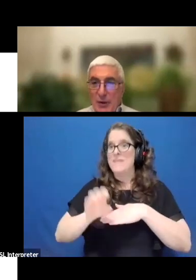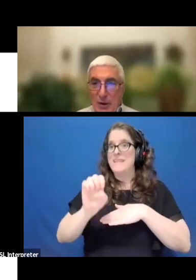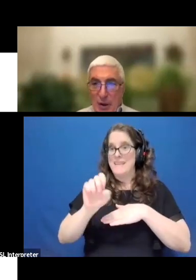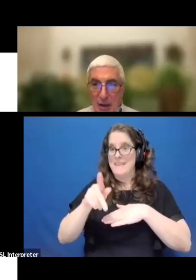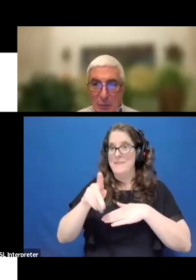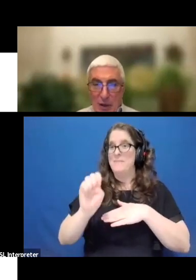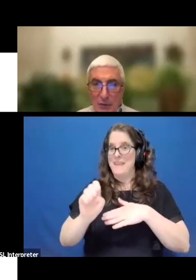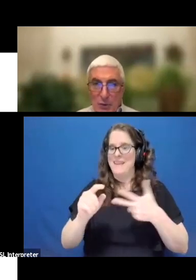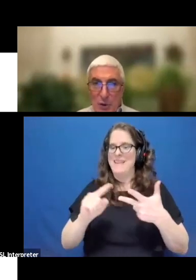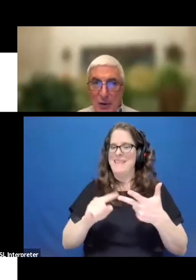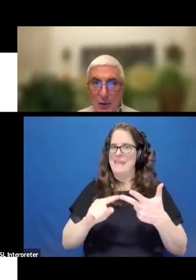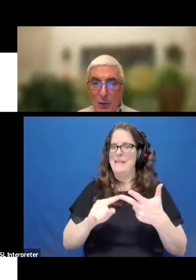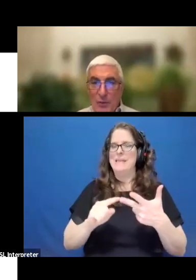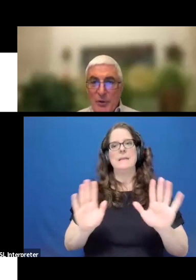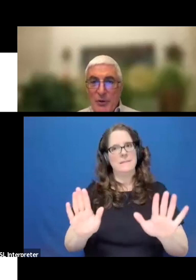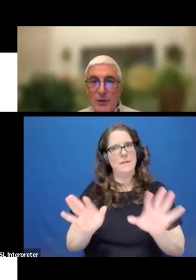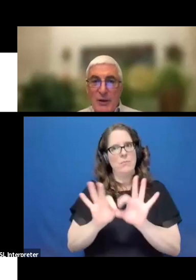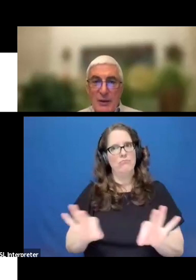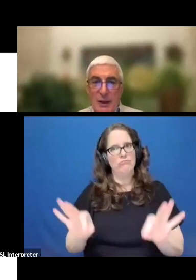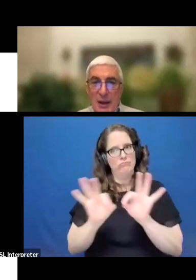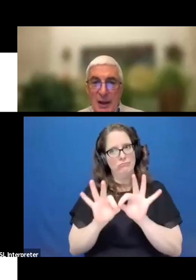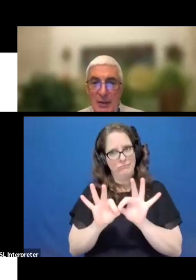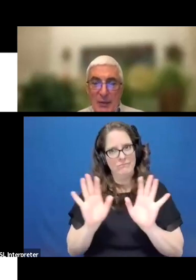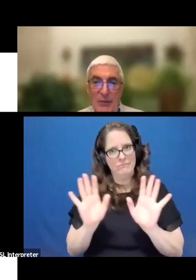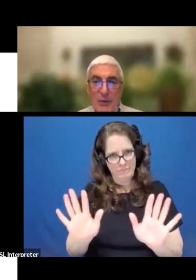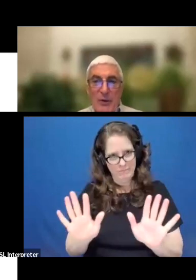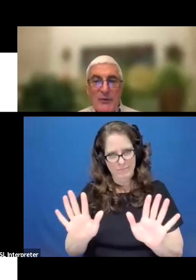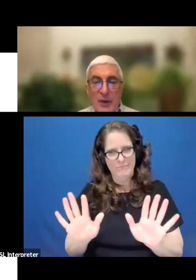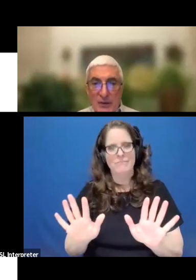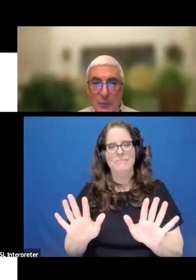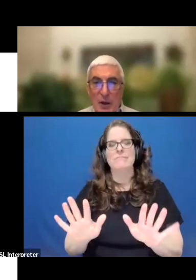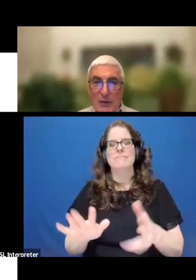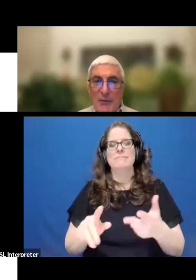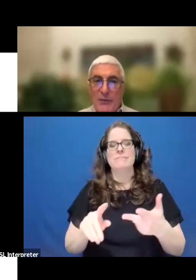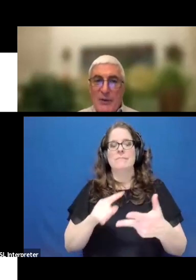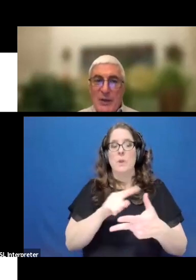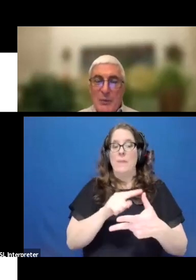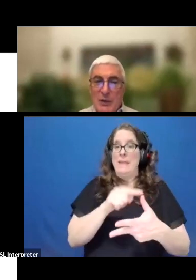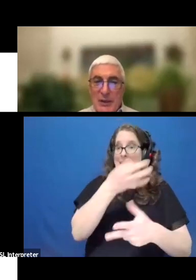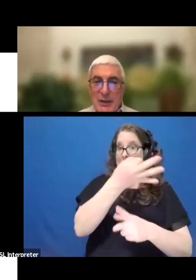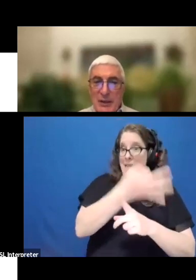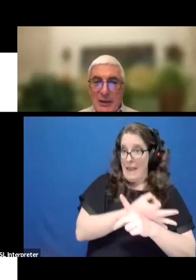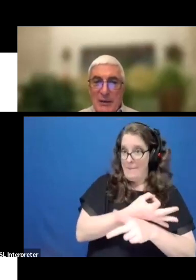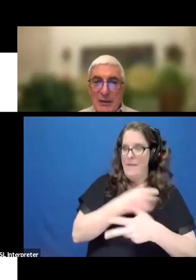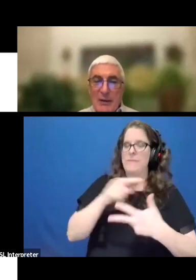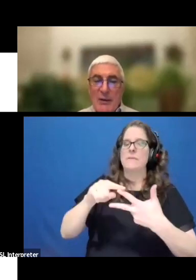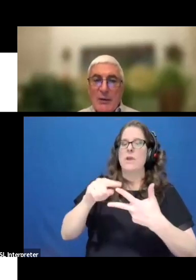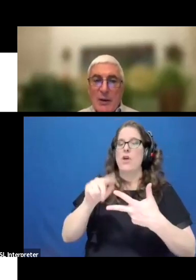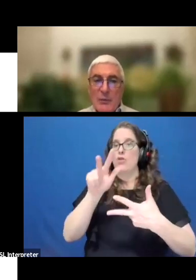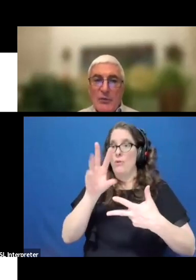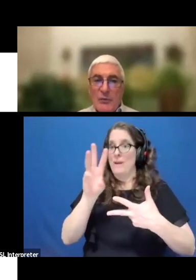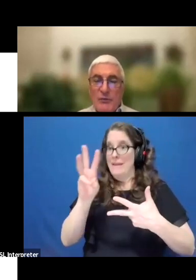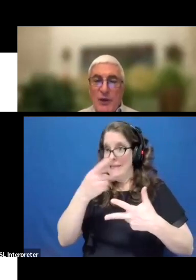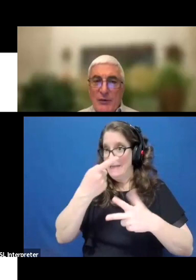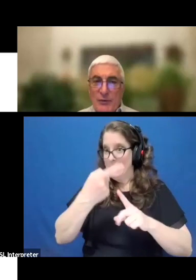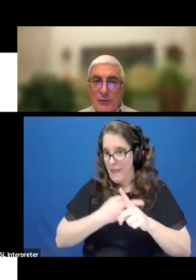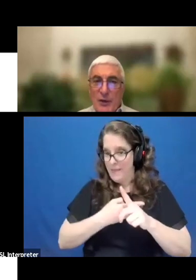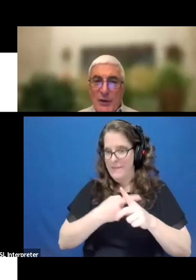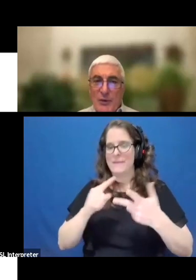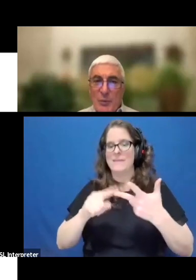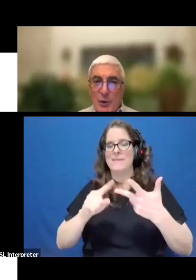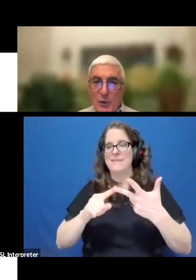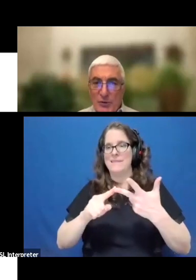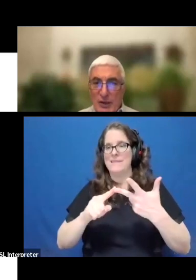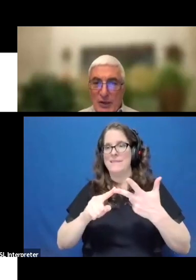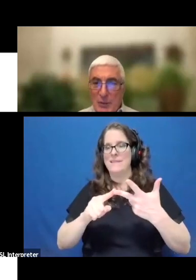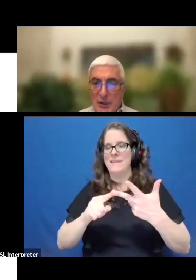after the 9-month trial work period and the 36-month EPE comes phase 3,